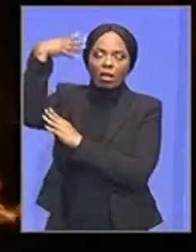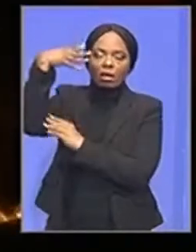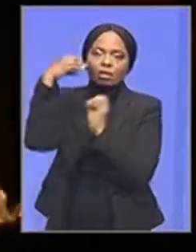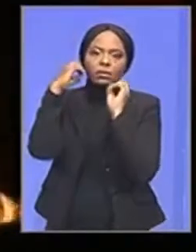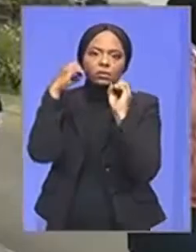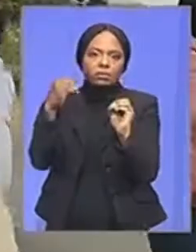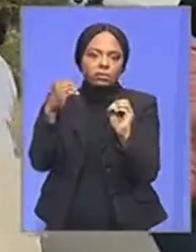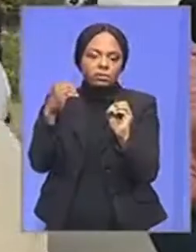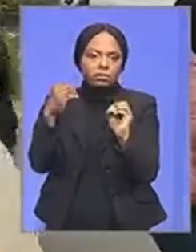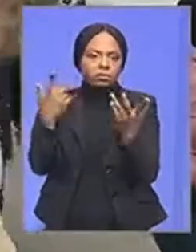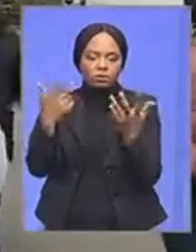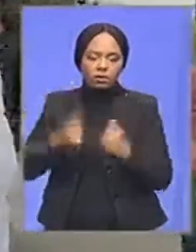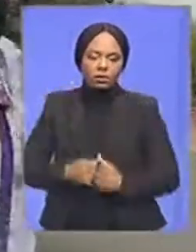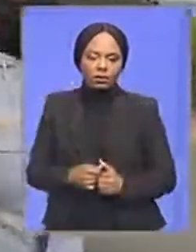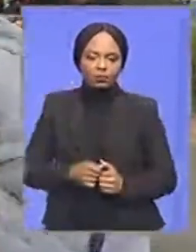bošego